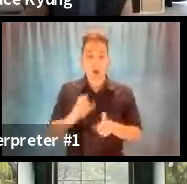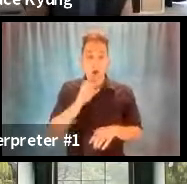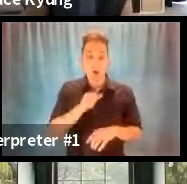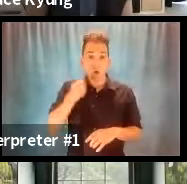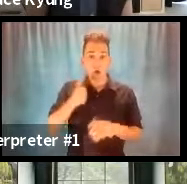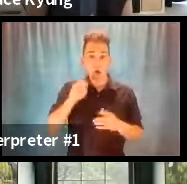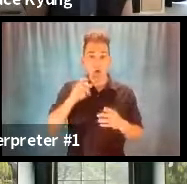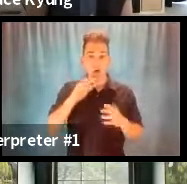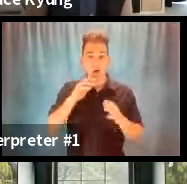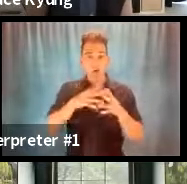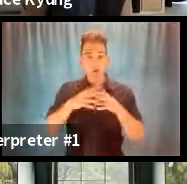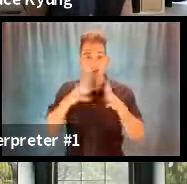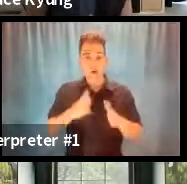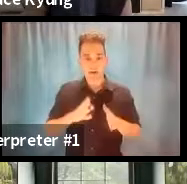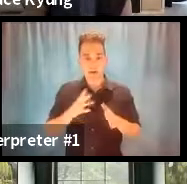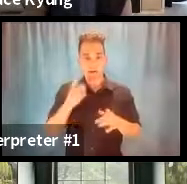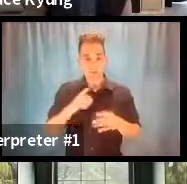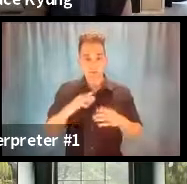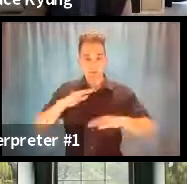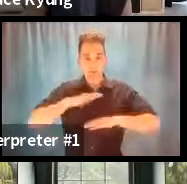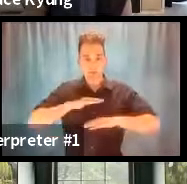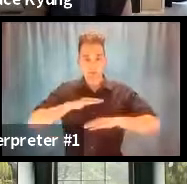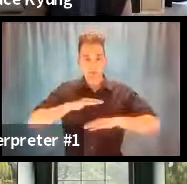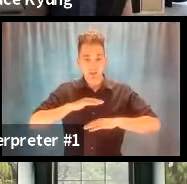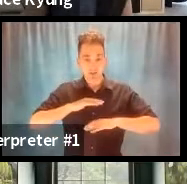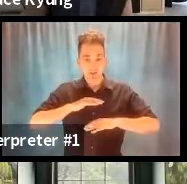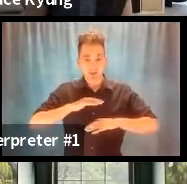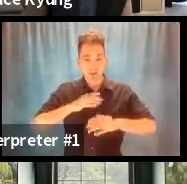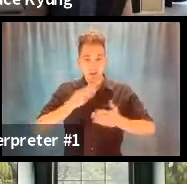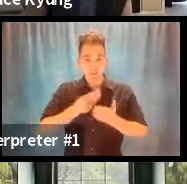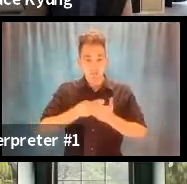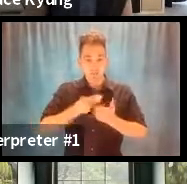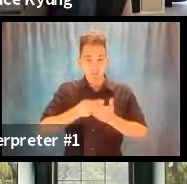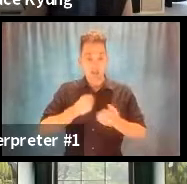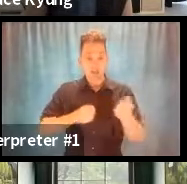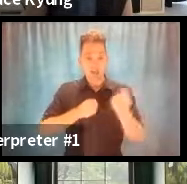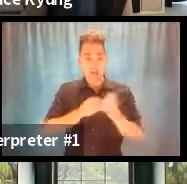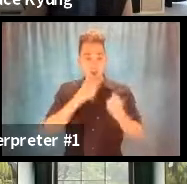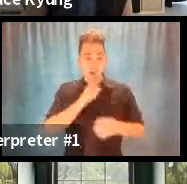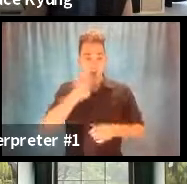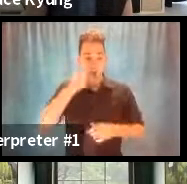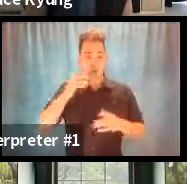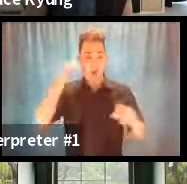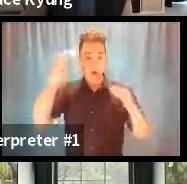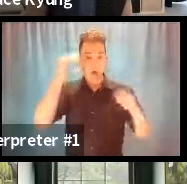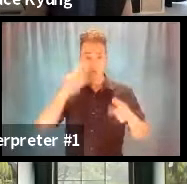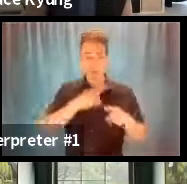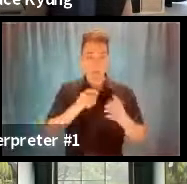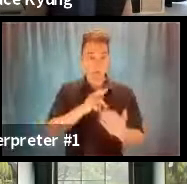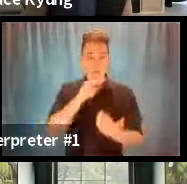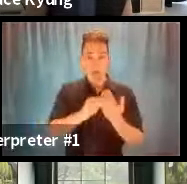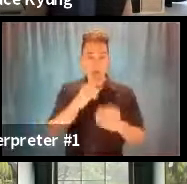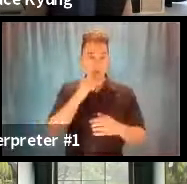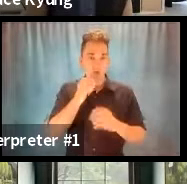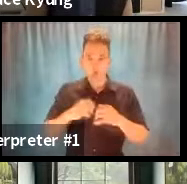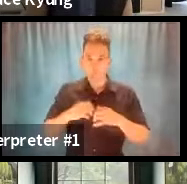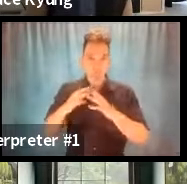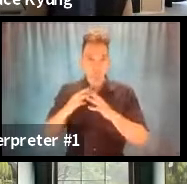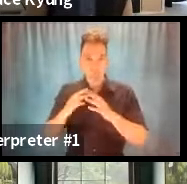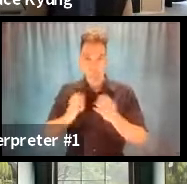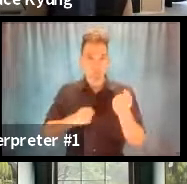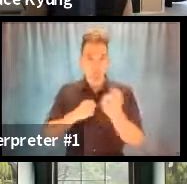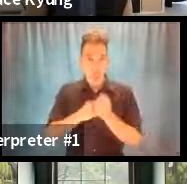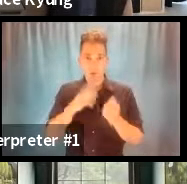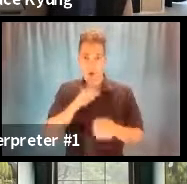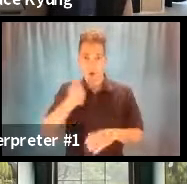and Social Security are sufficient safety net to support older adults, but these programs are not structured to be the sole resources for older adults, leaving many struggling to